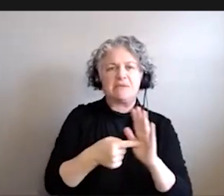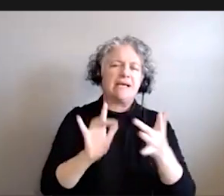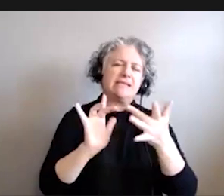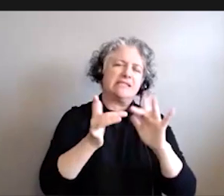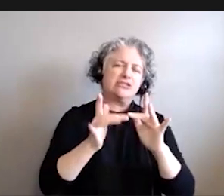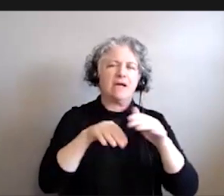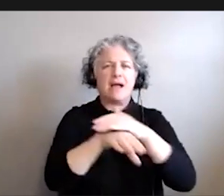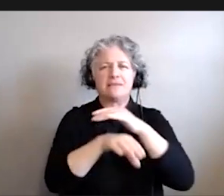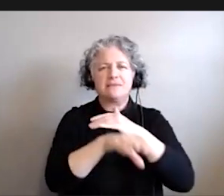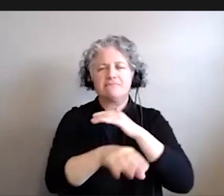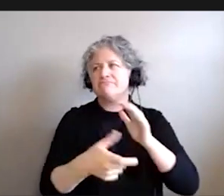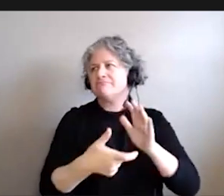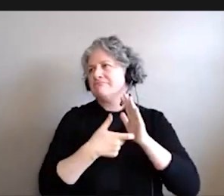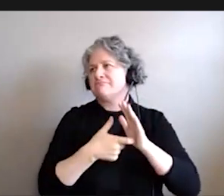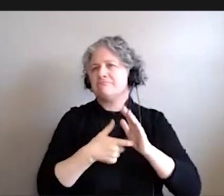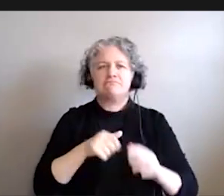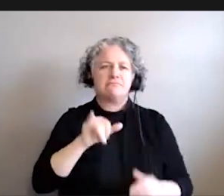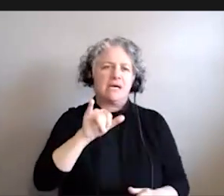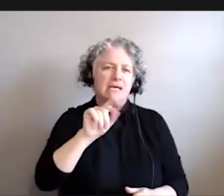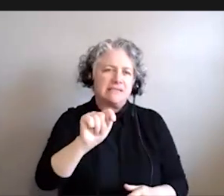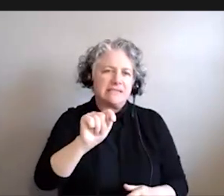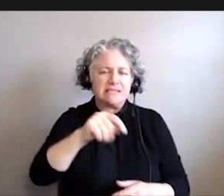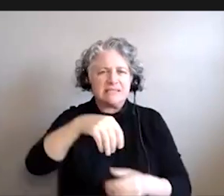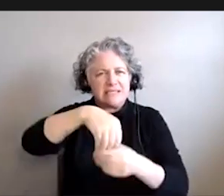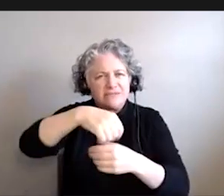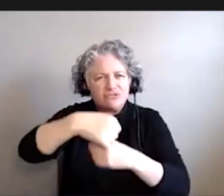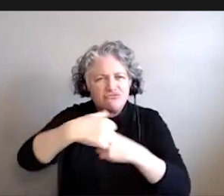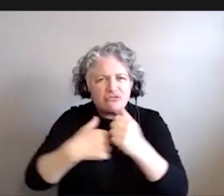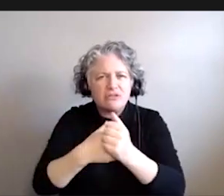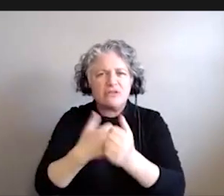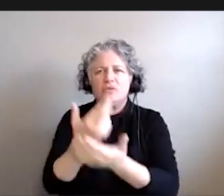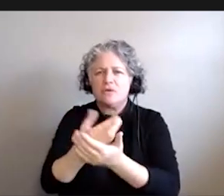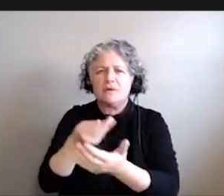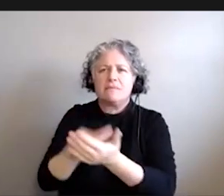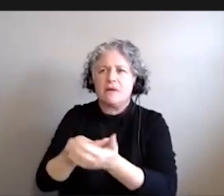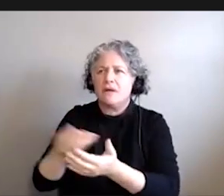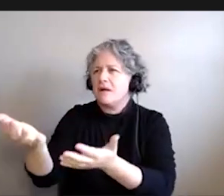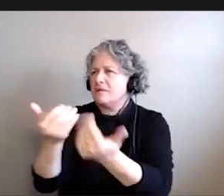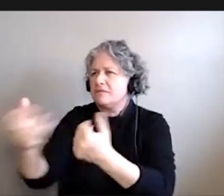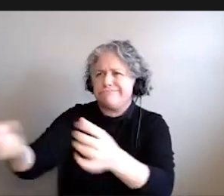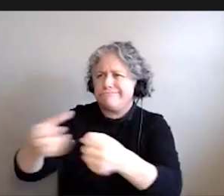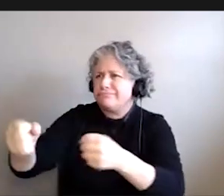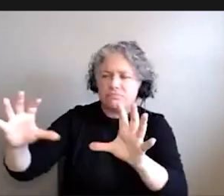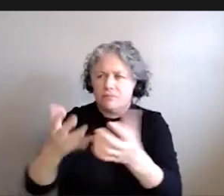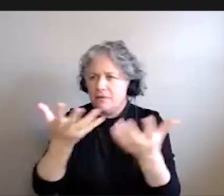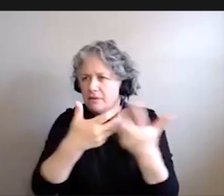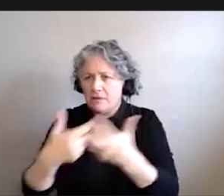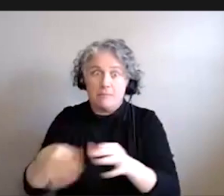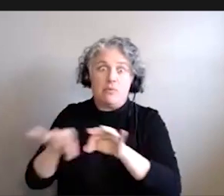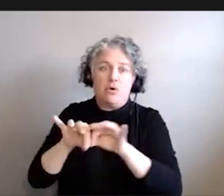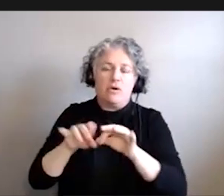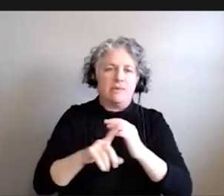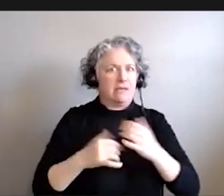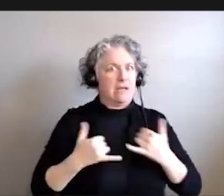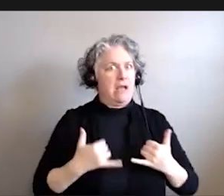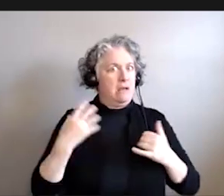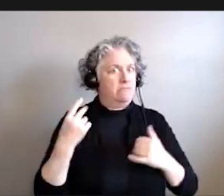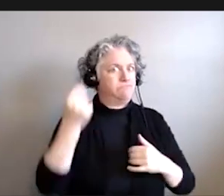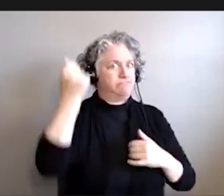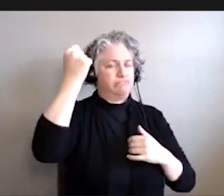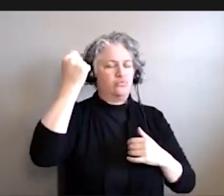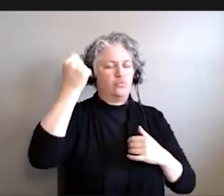that required IT infrastructure and a lot of resourcing. Those are the items that we knew that were important, but it would take us a long